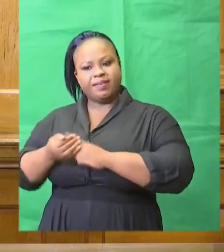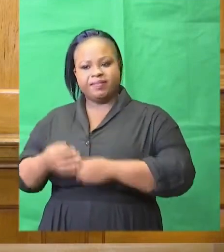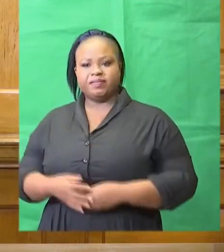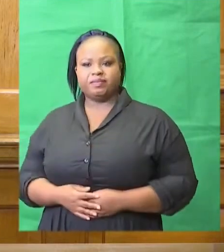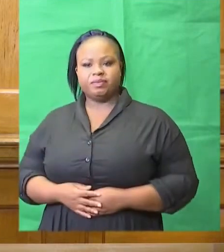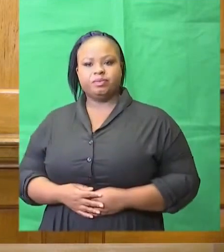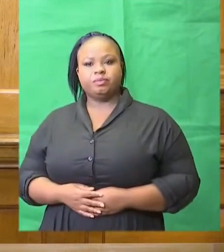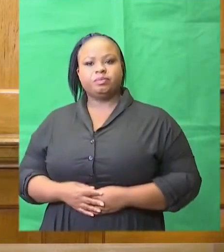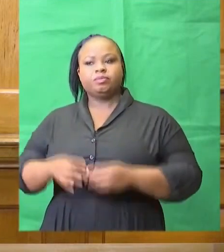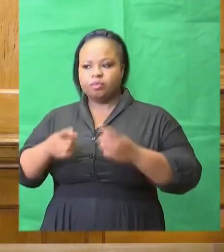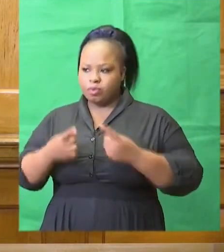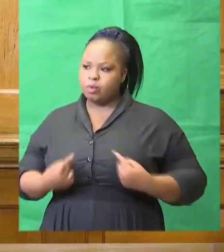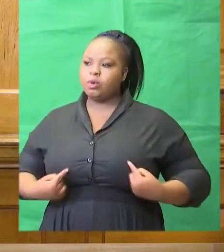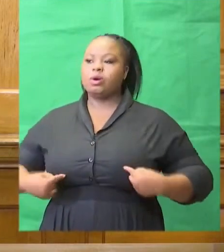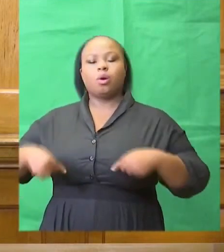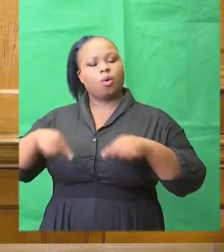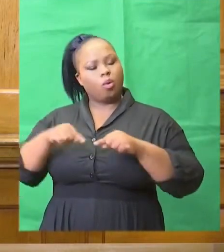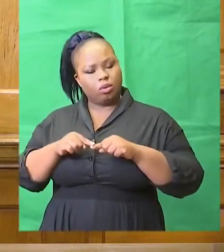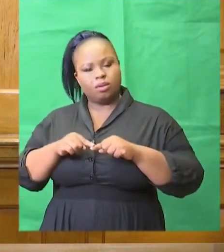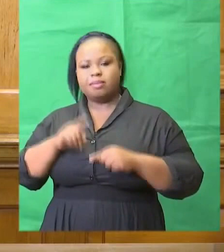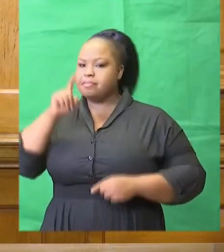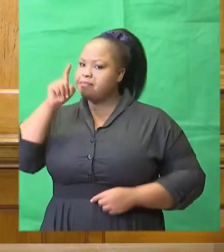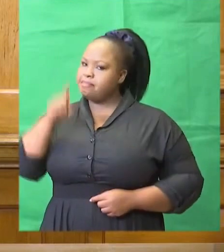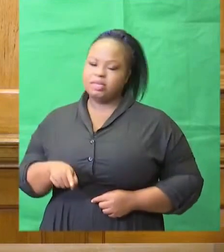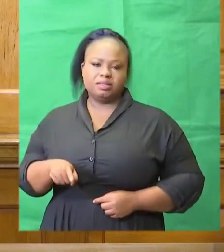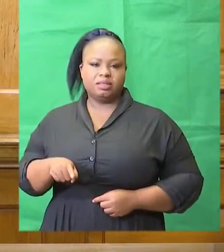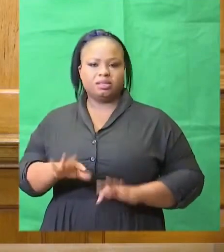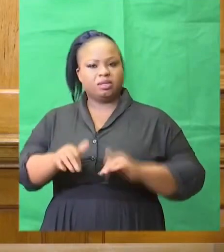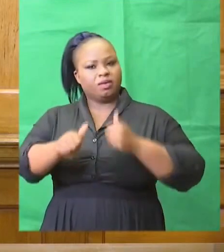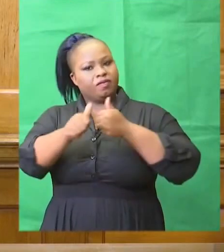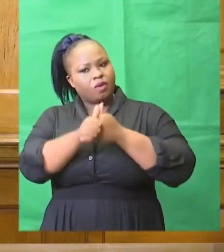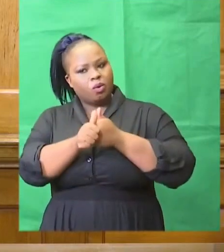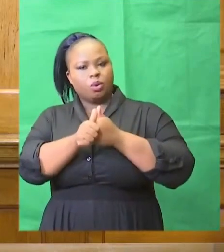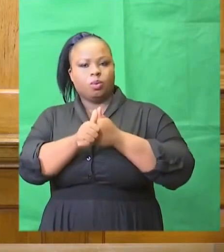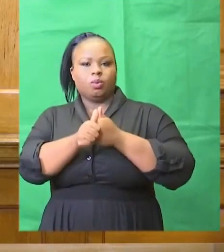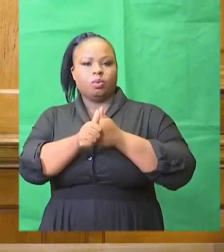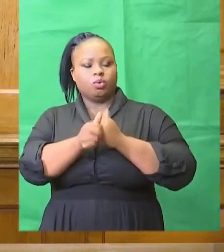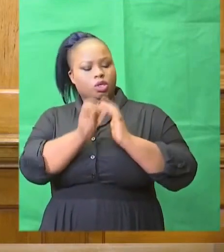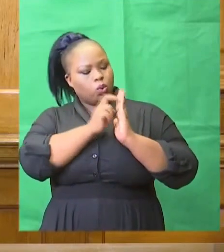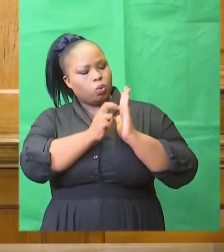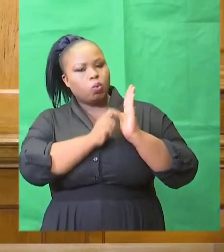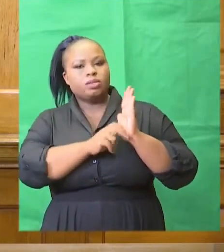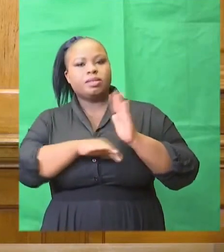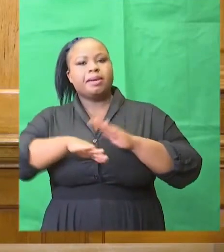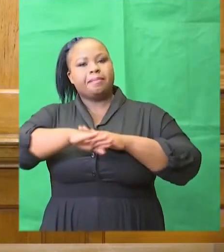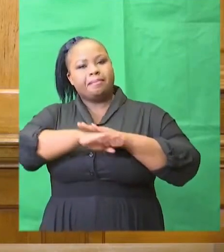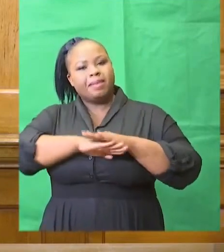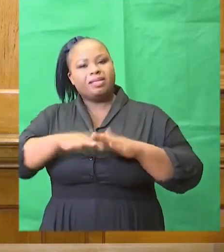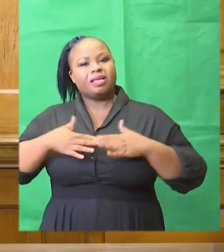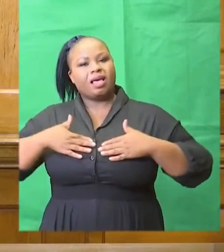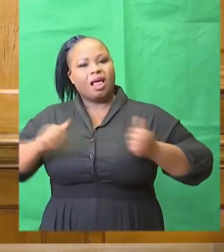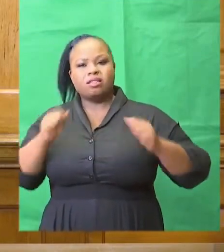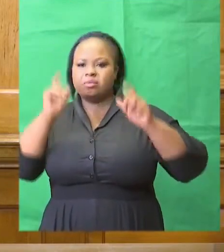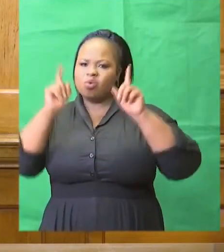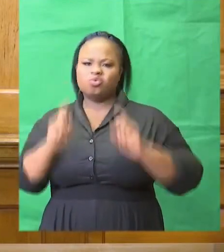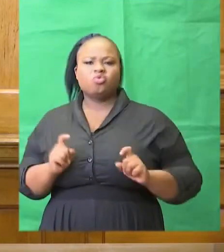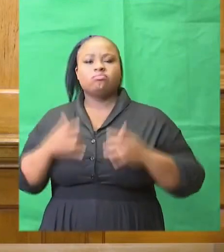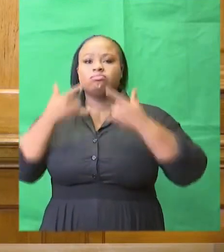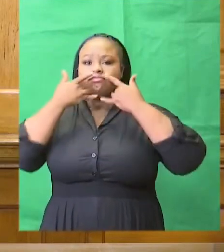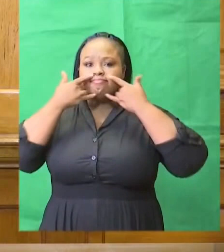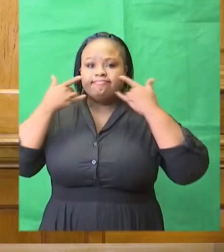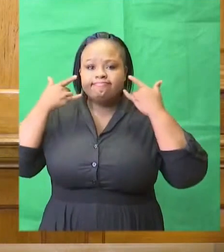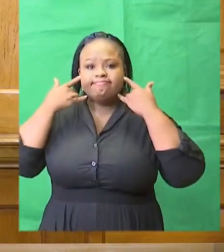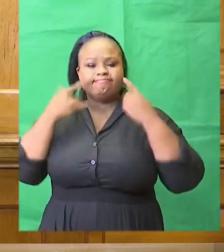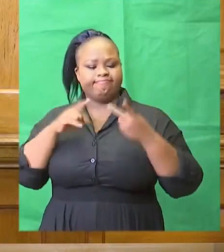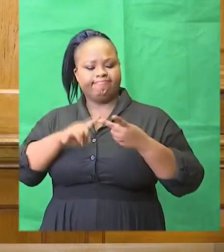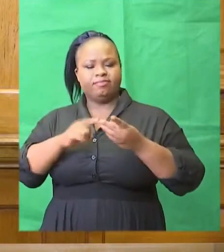of us needs to practice the basic health protocols that we've always spoken about wearing masks,